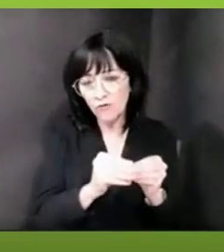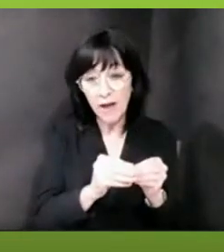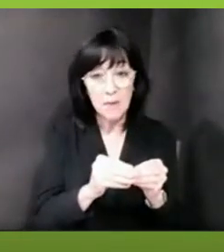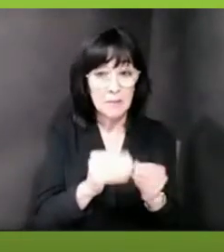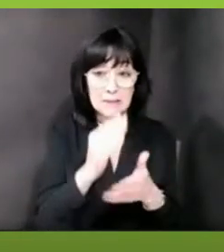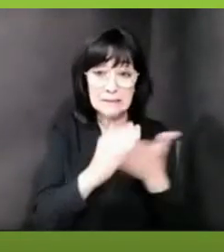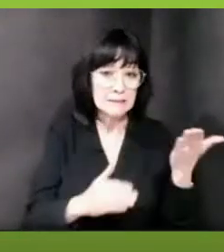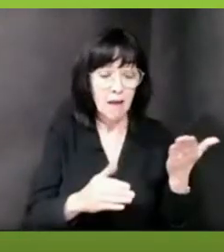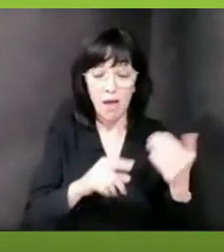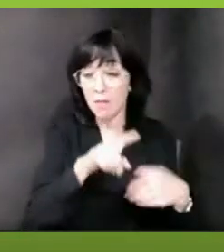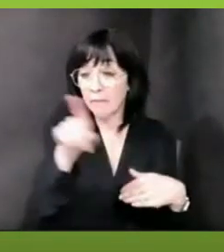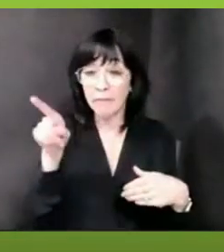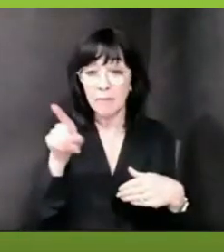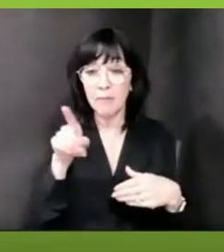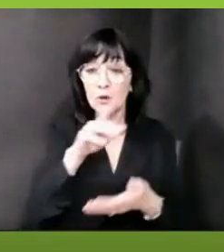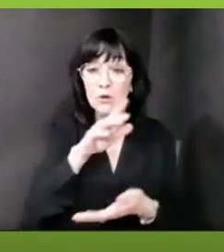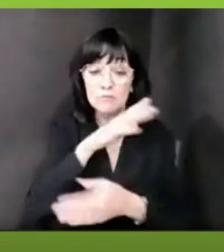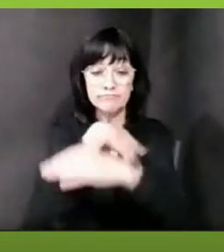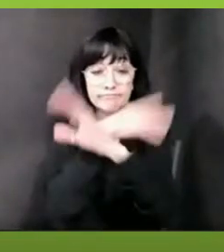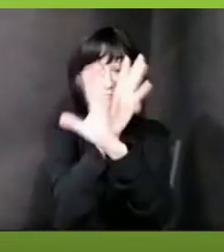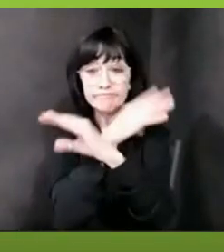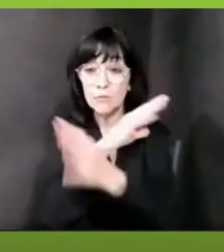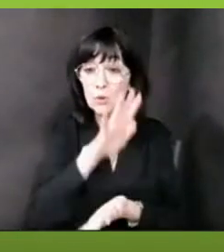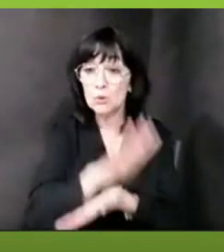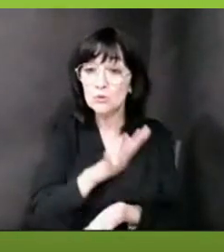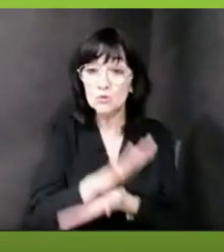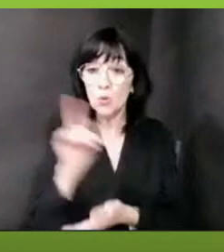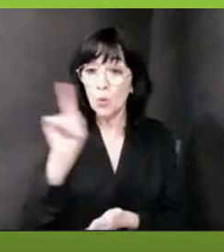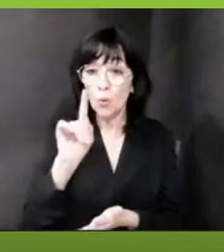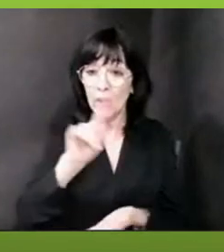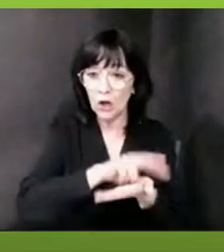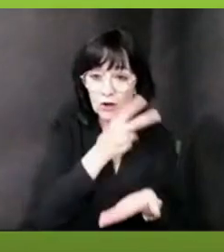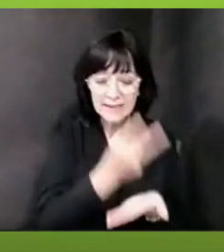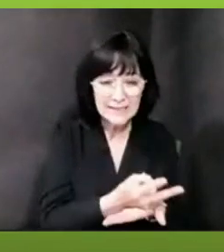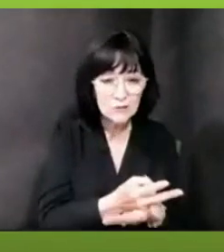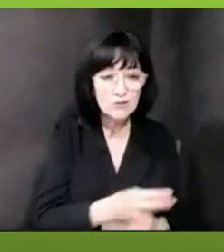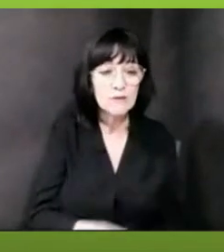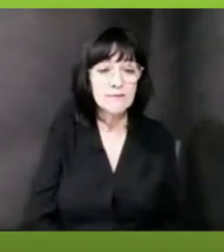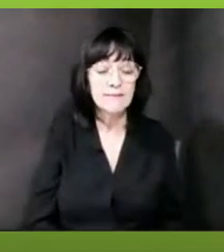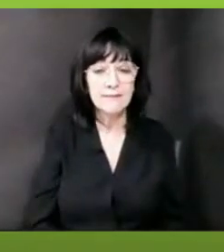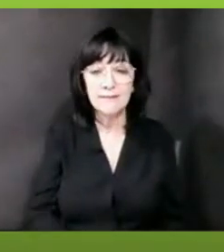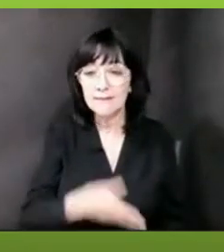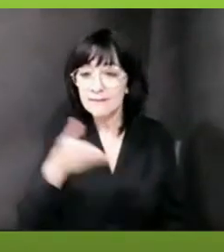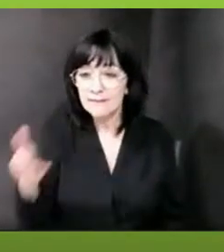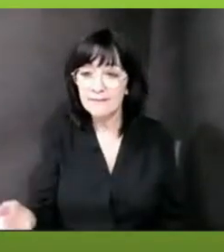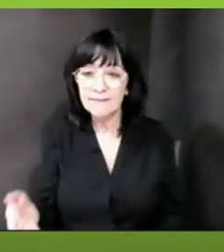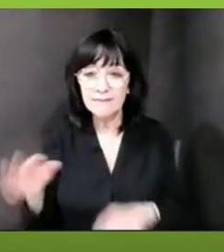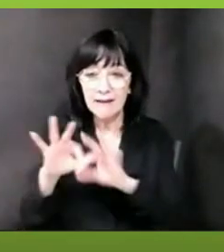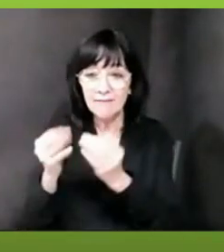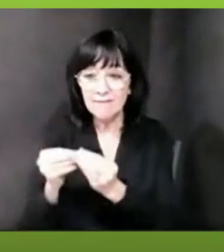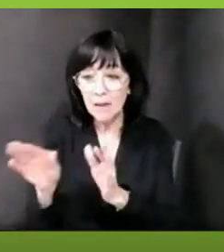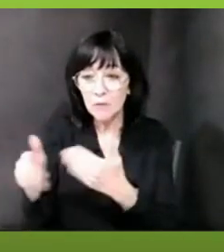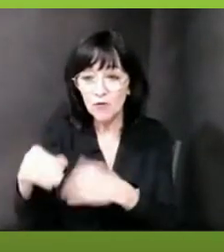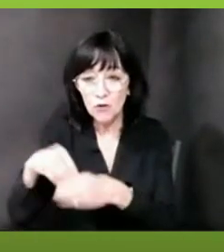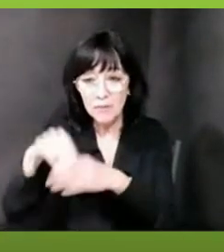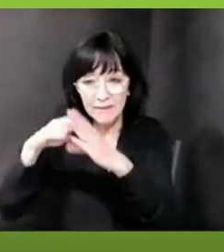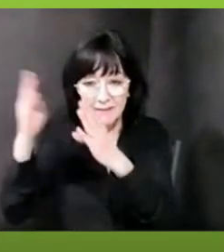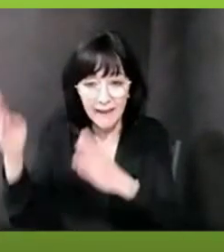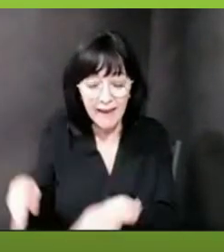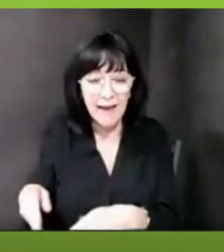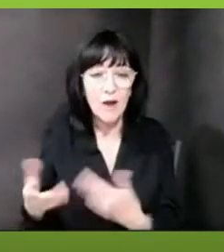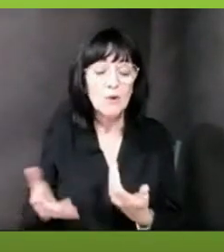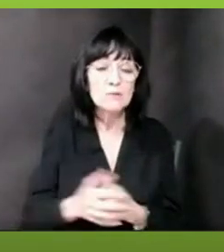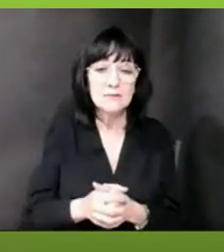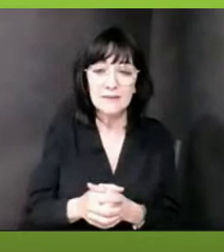at the kitchen table, or actually in a school building. So can you share for us your